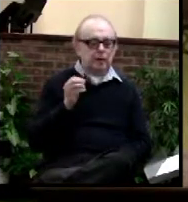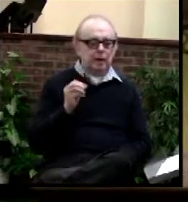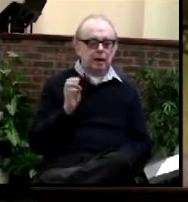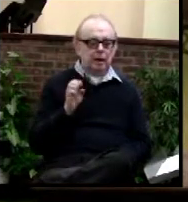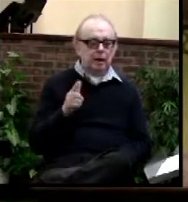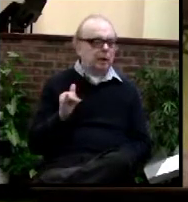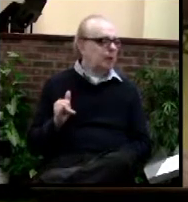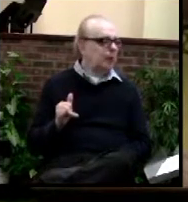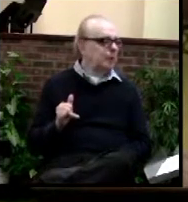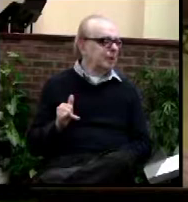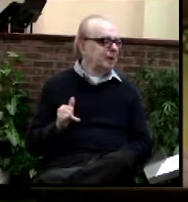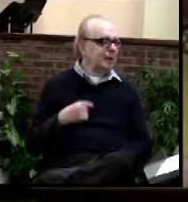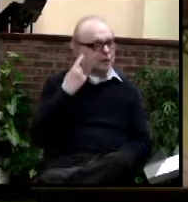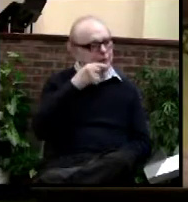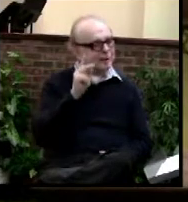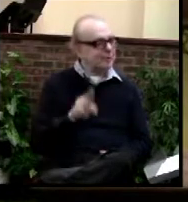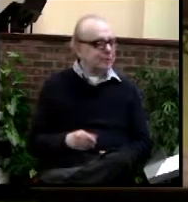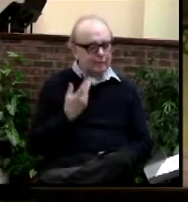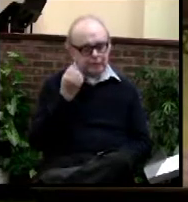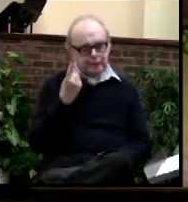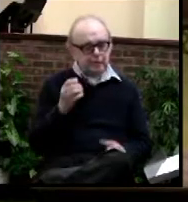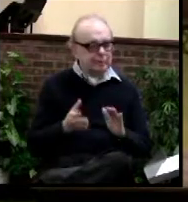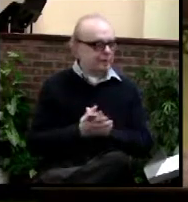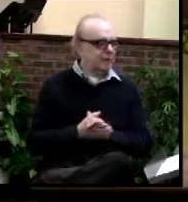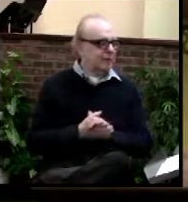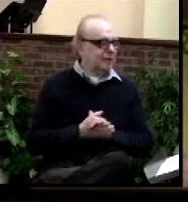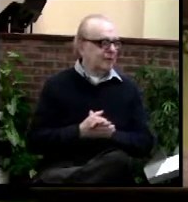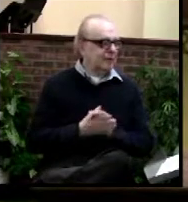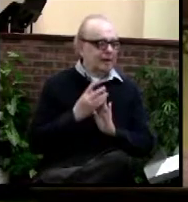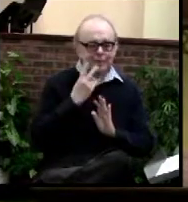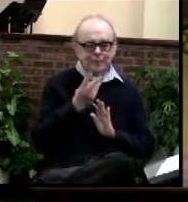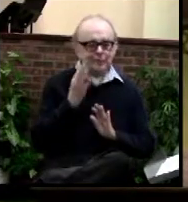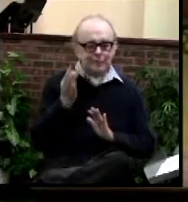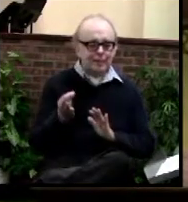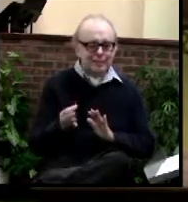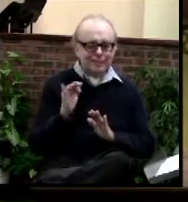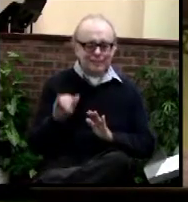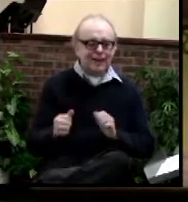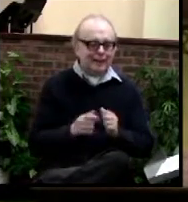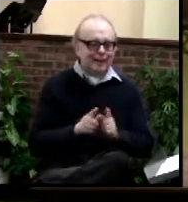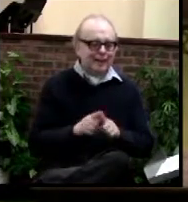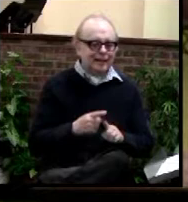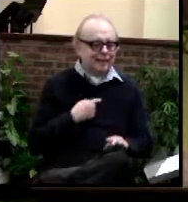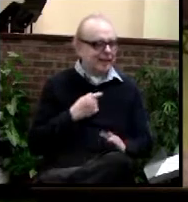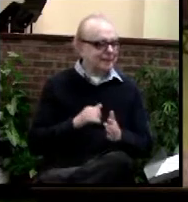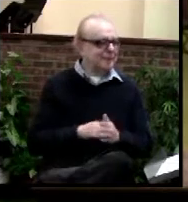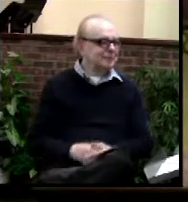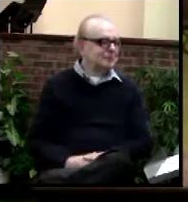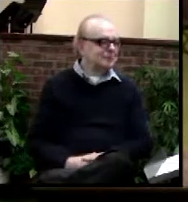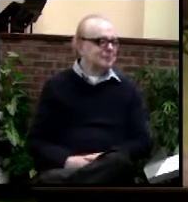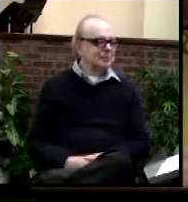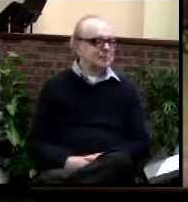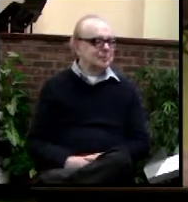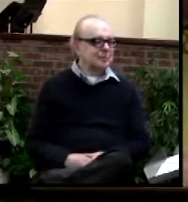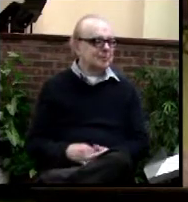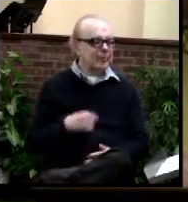she married me. She saw my future, that I wasn't going to stay looking like that, thank God, that I would look a little bit